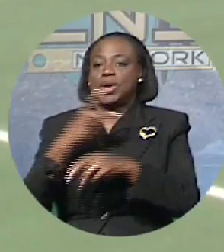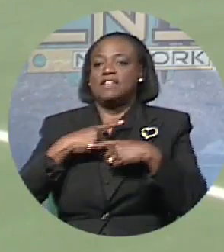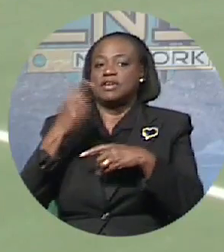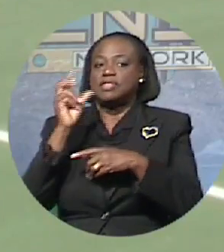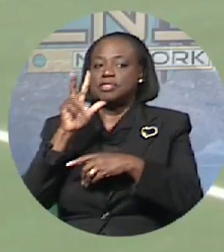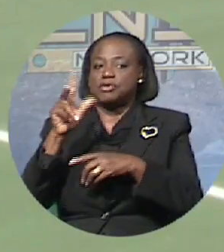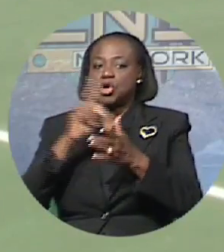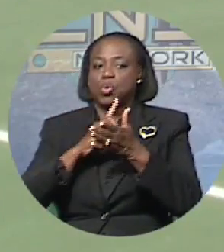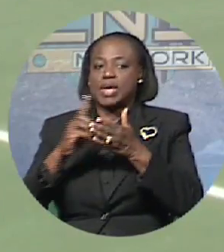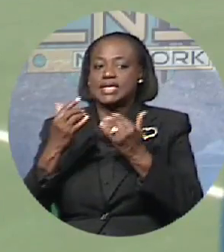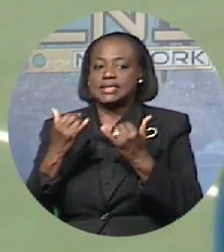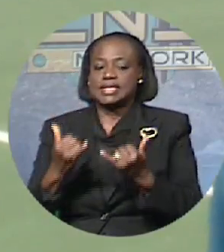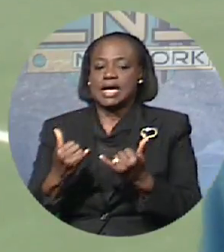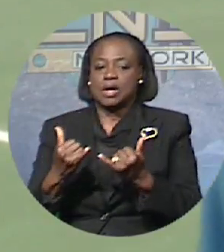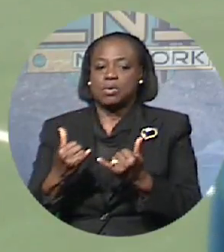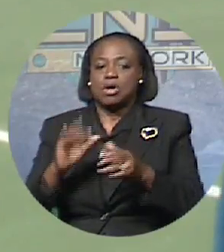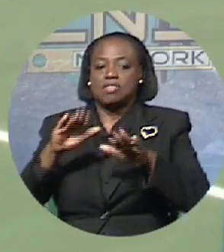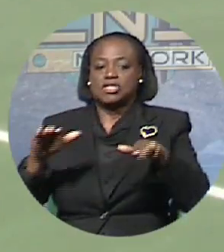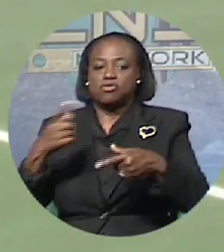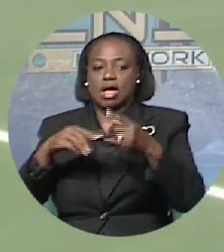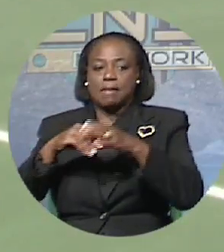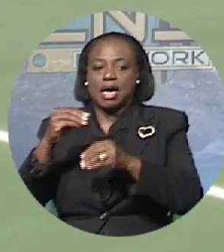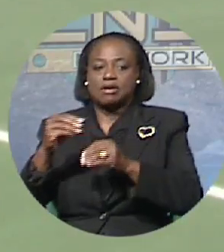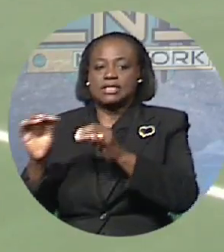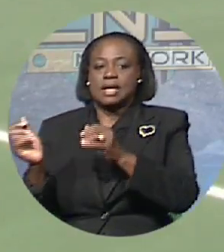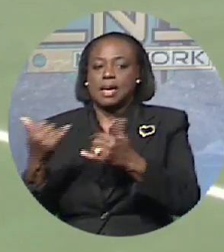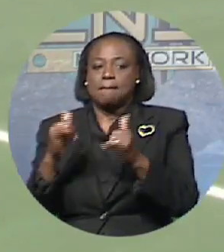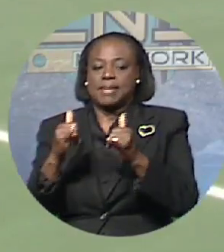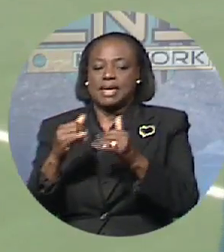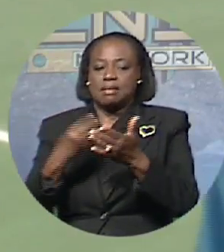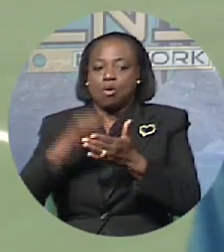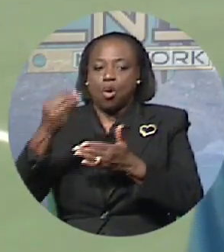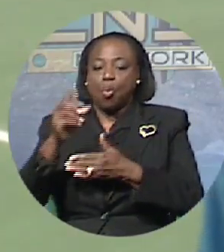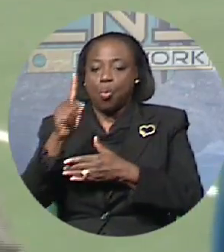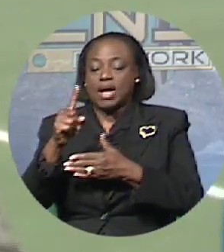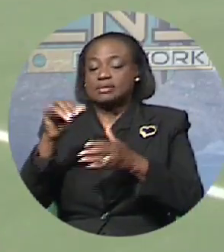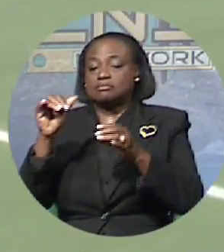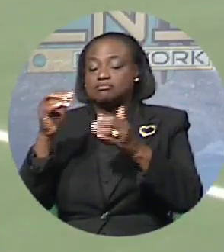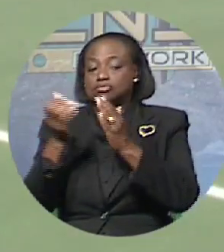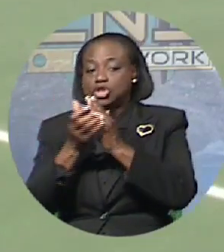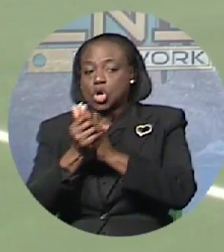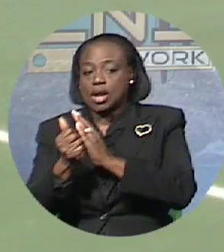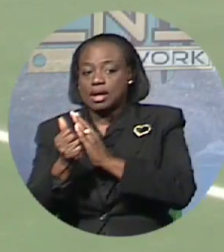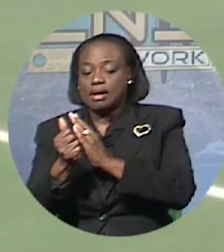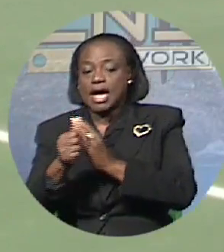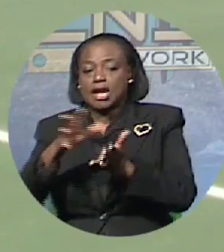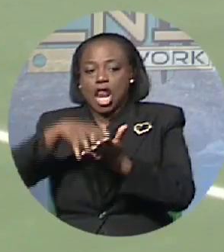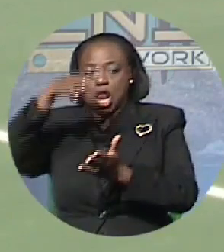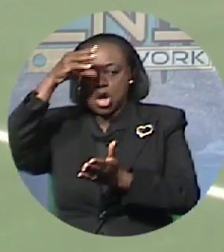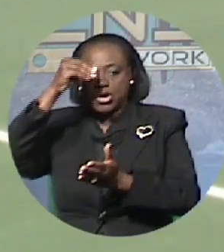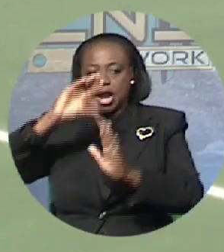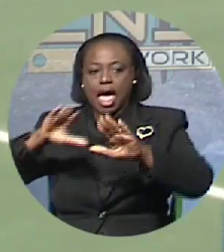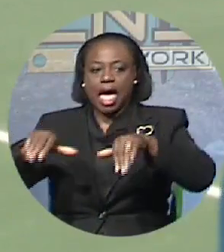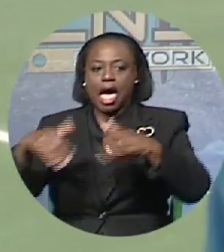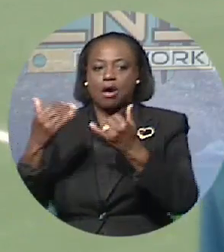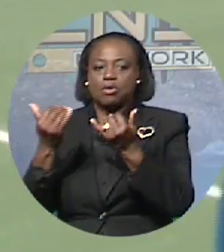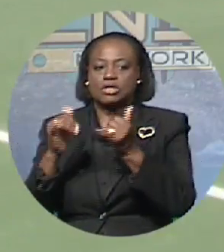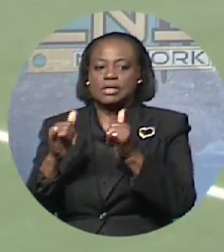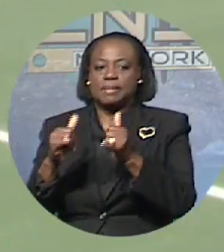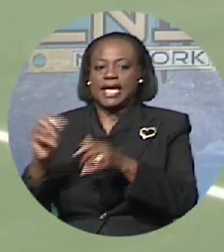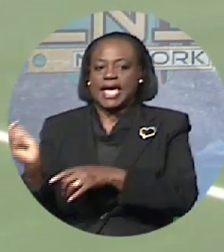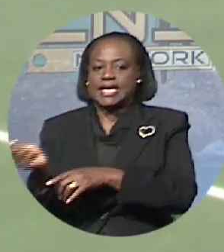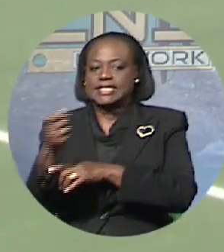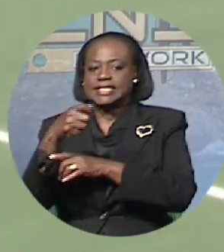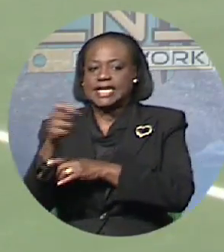It's going really good. The kids come out, pay a dollar, and learn tennis. So we're encouraging the public to, you know, come out and support that. The kids can